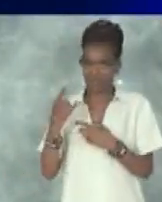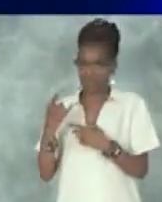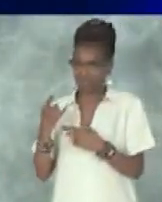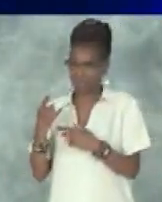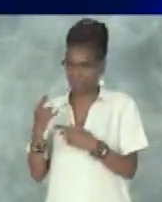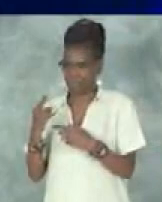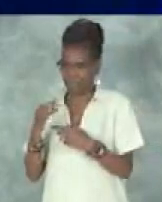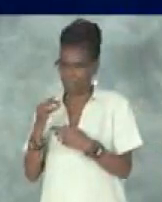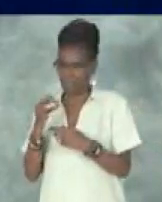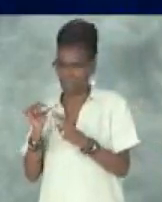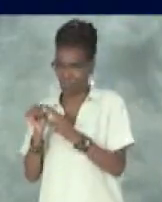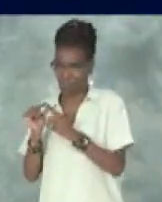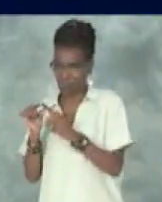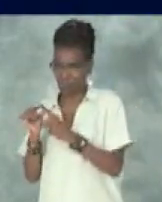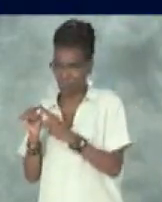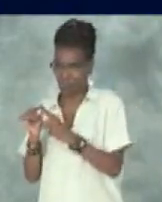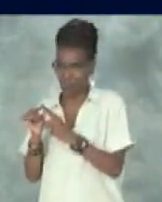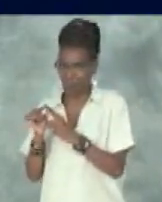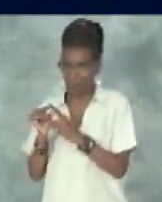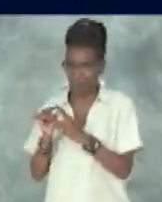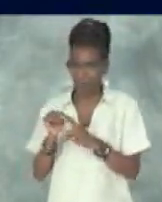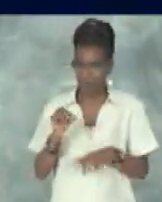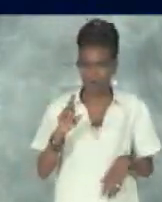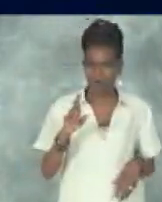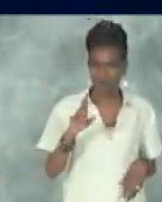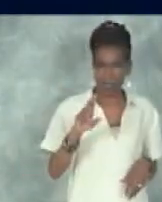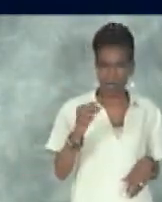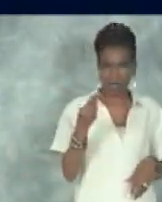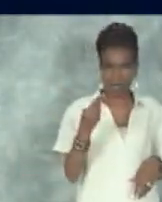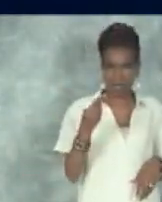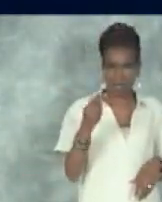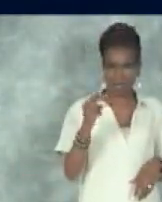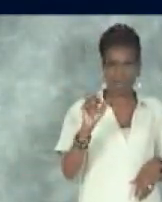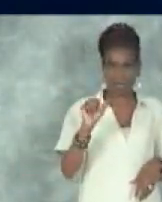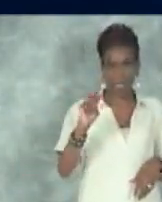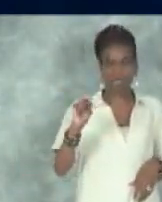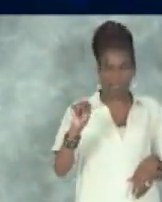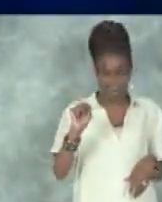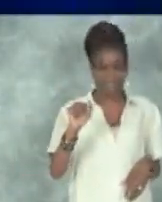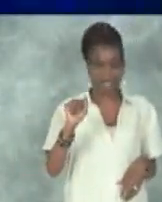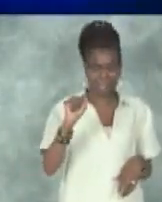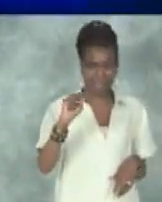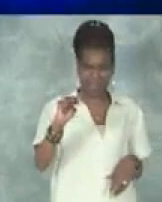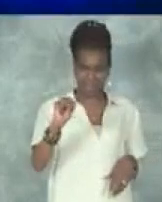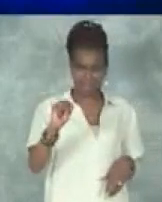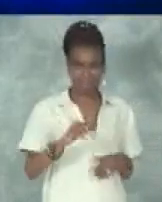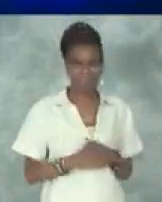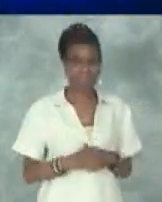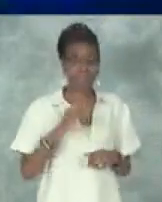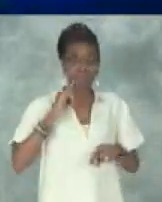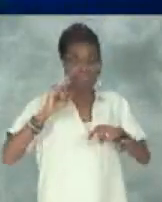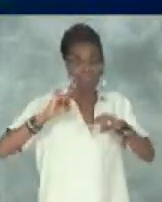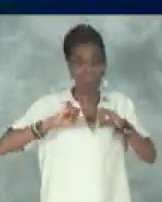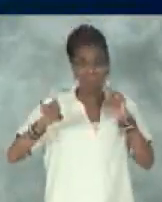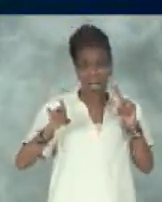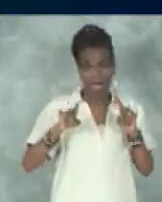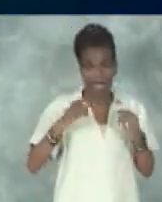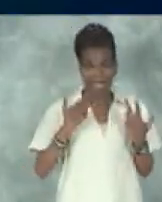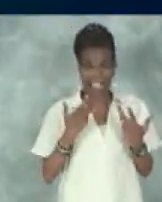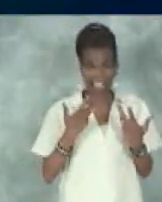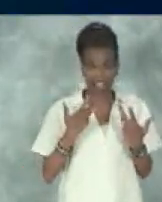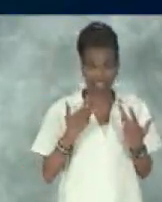spirit. So that there are a lot of promises in the Bible, but you don't get to claim that promise